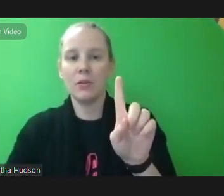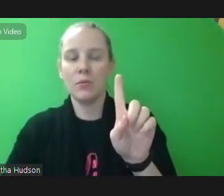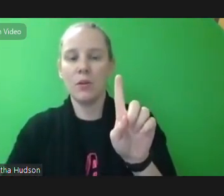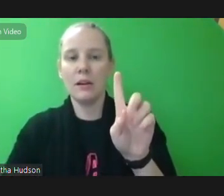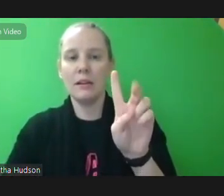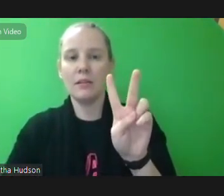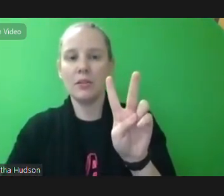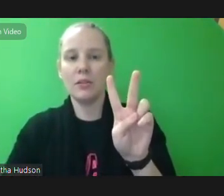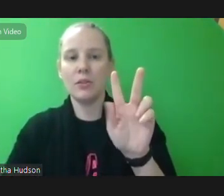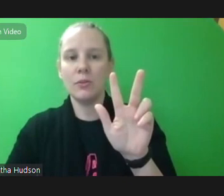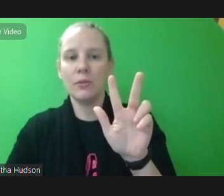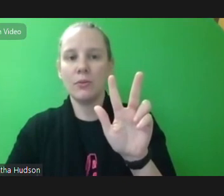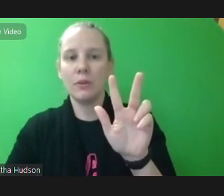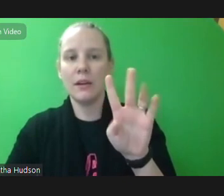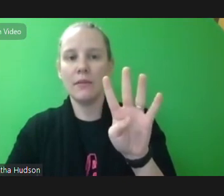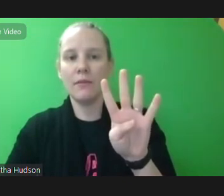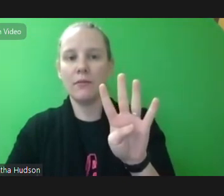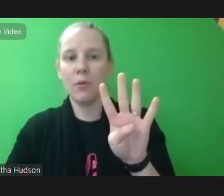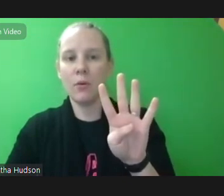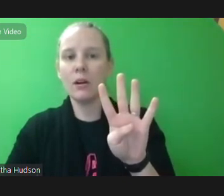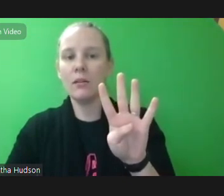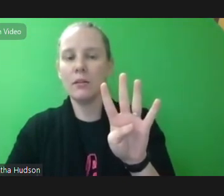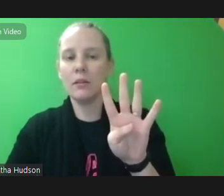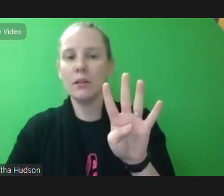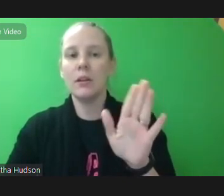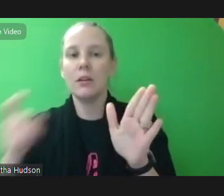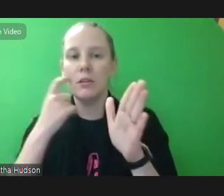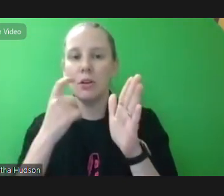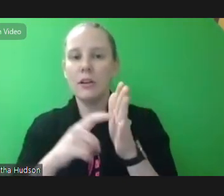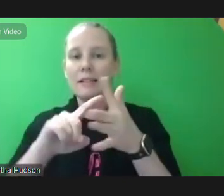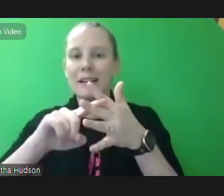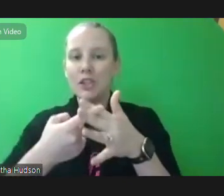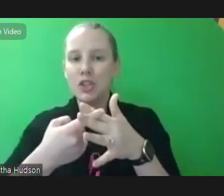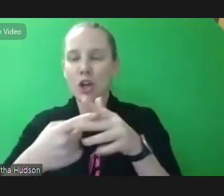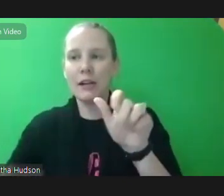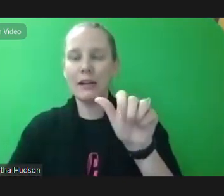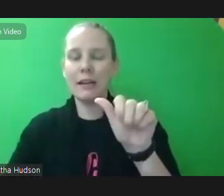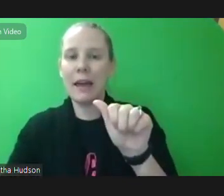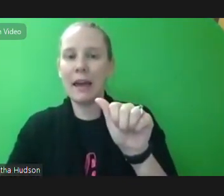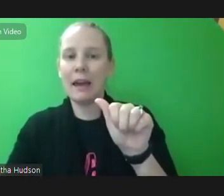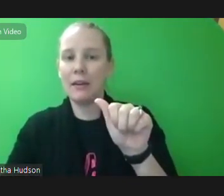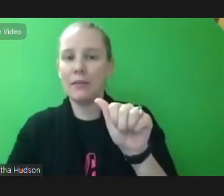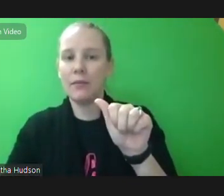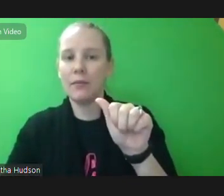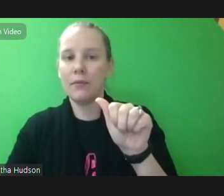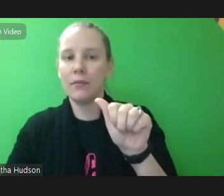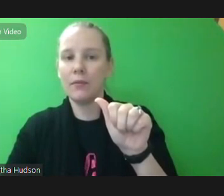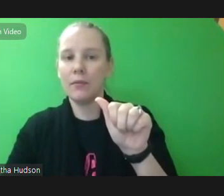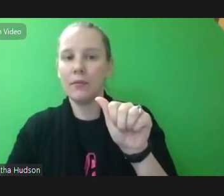So 1, 2, 3, 4. Notice I started at A.